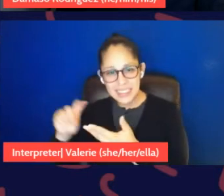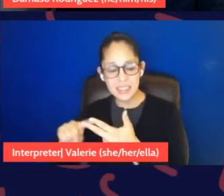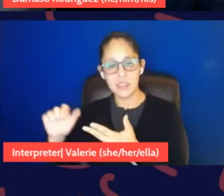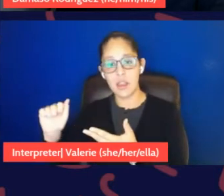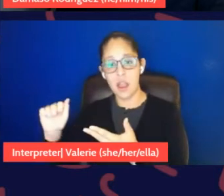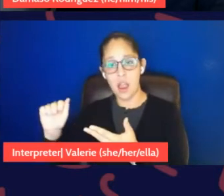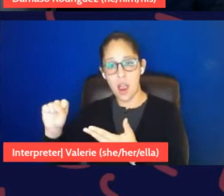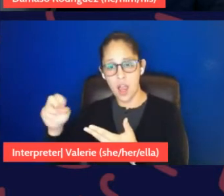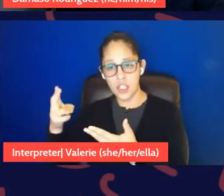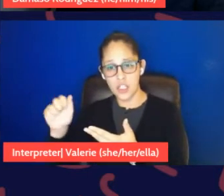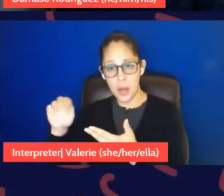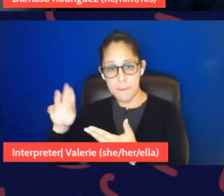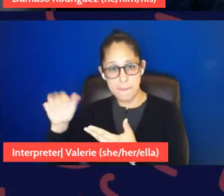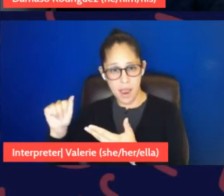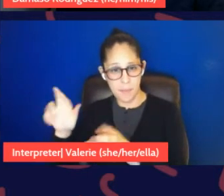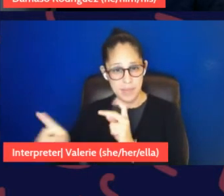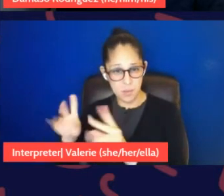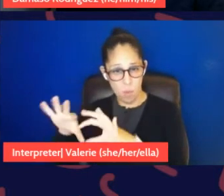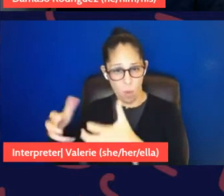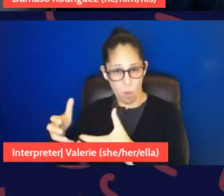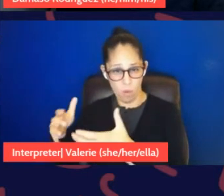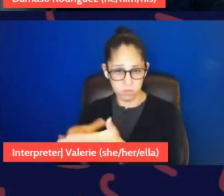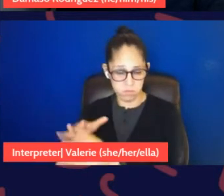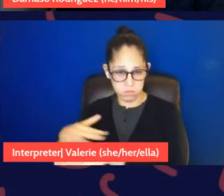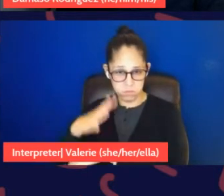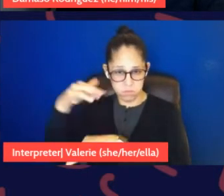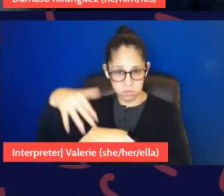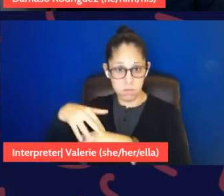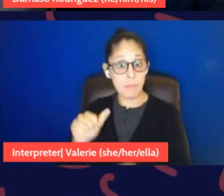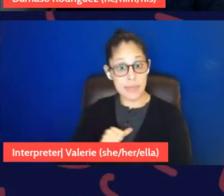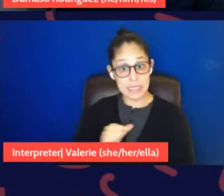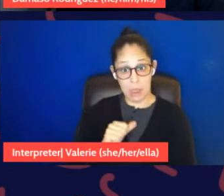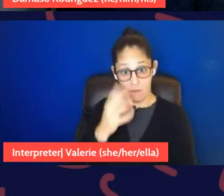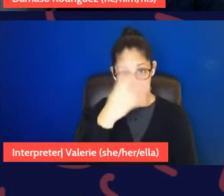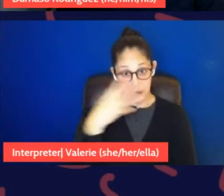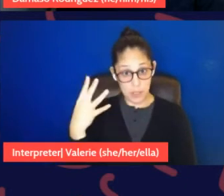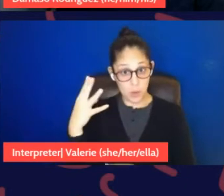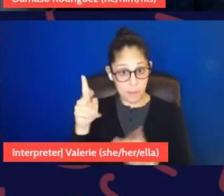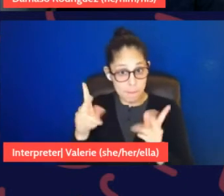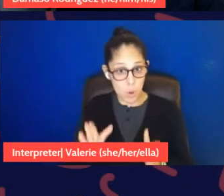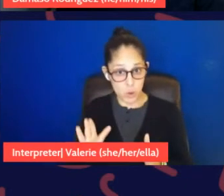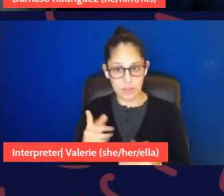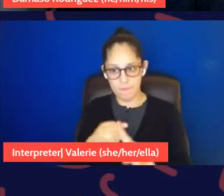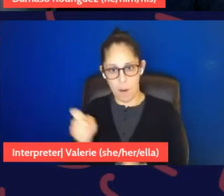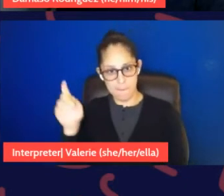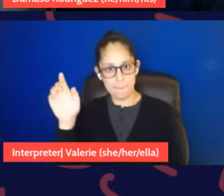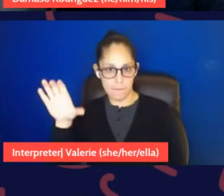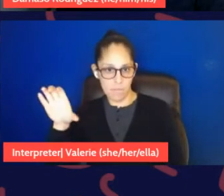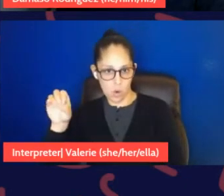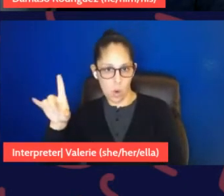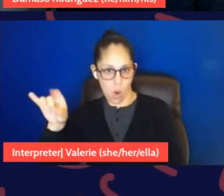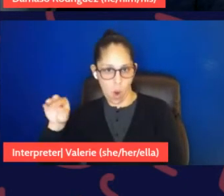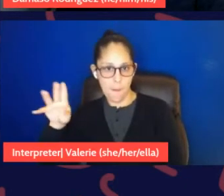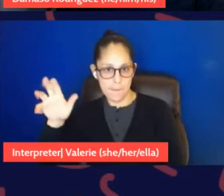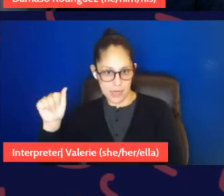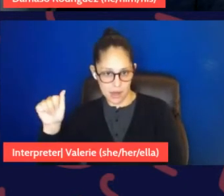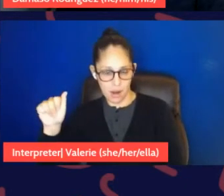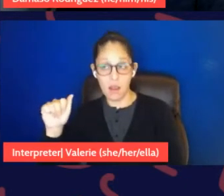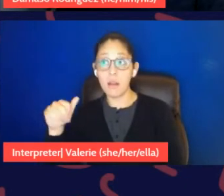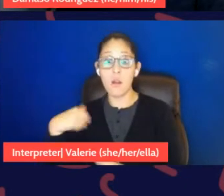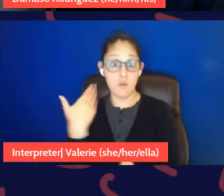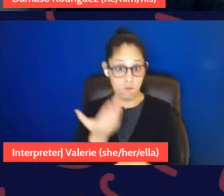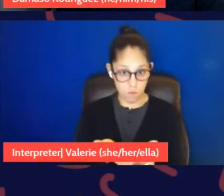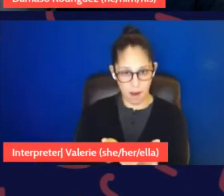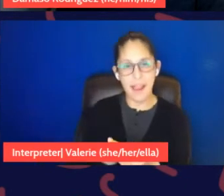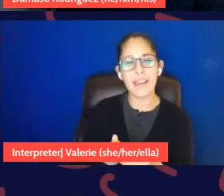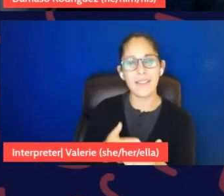I am an immigrant. I came to this country from Colombia. We landed in Cleveland. And from Cleveland, where